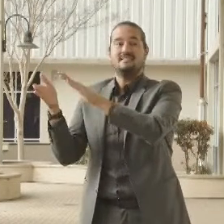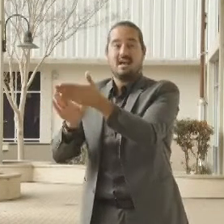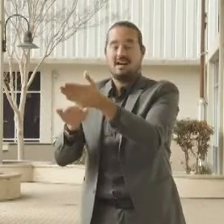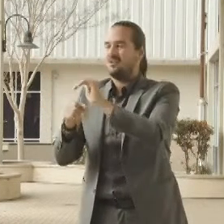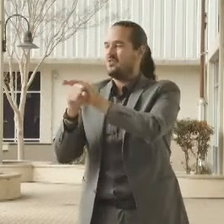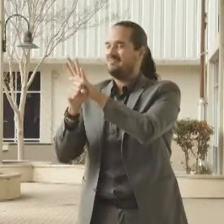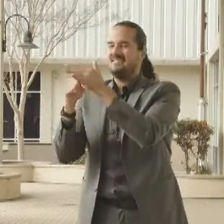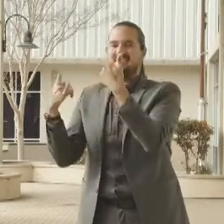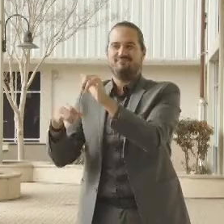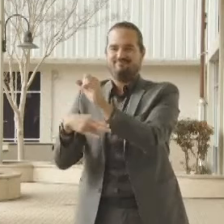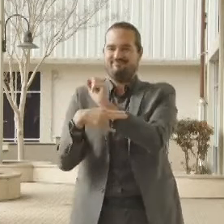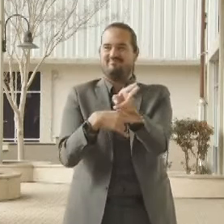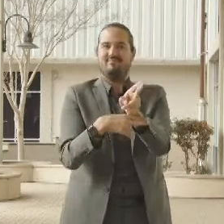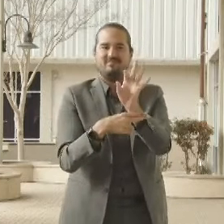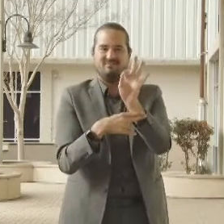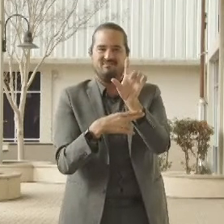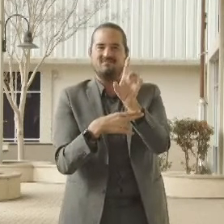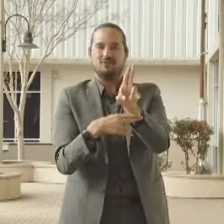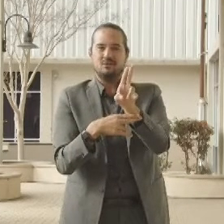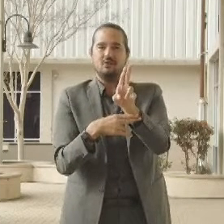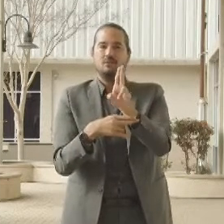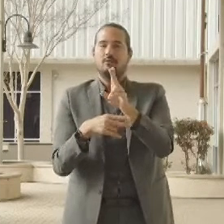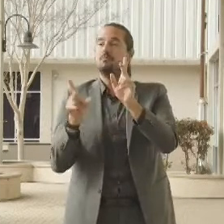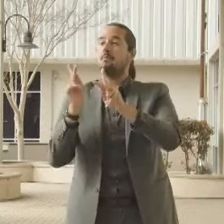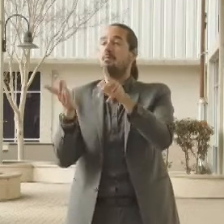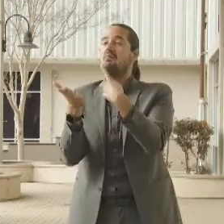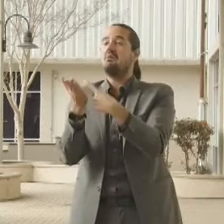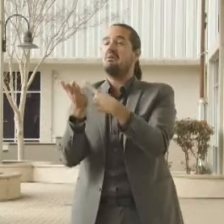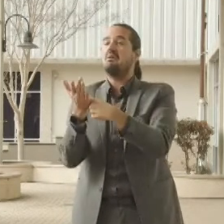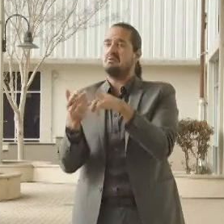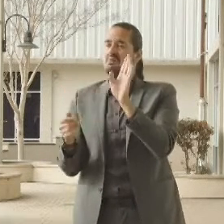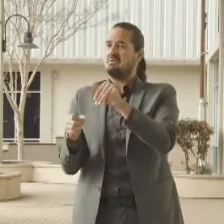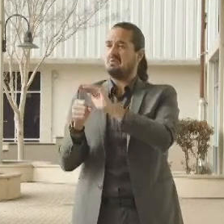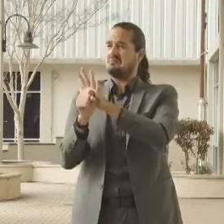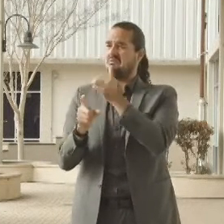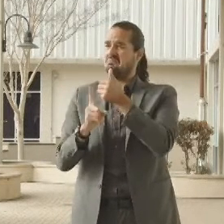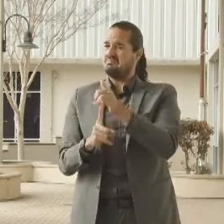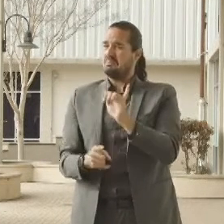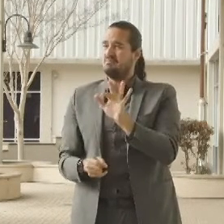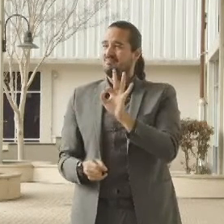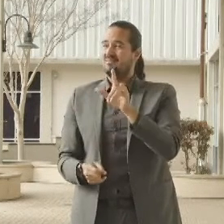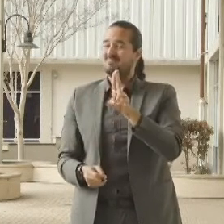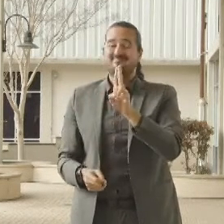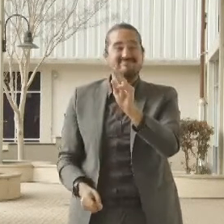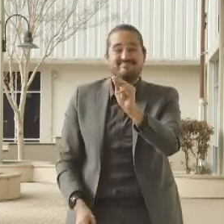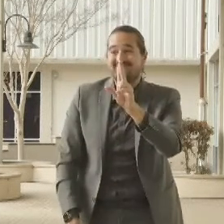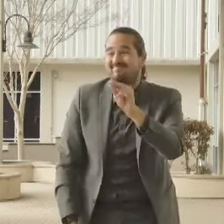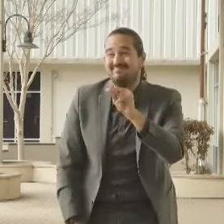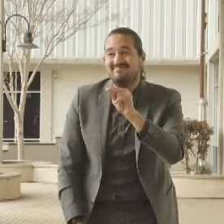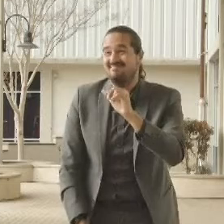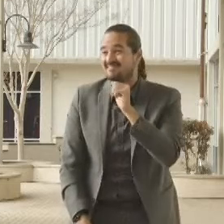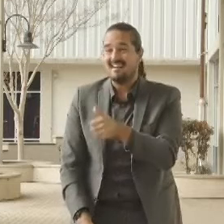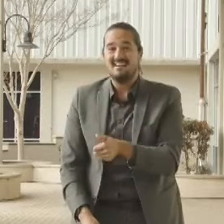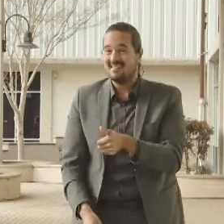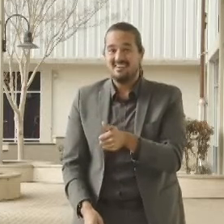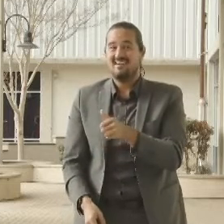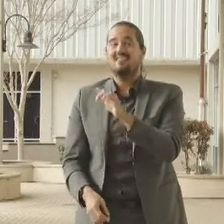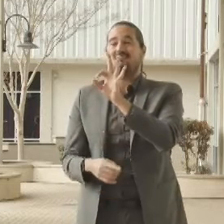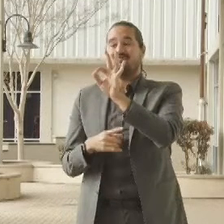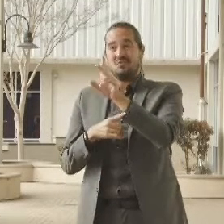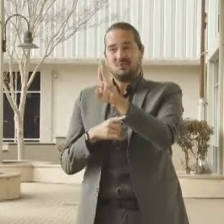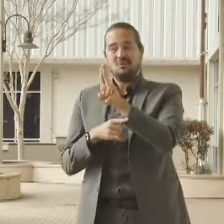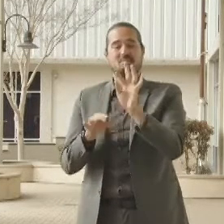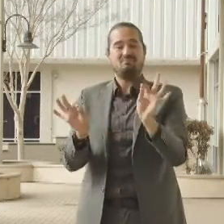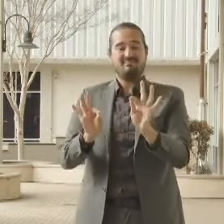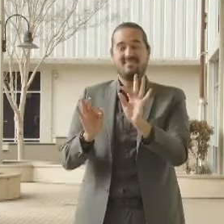just like the flu, which is, of course, why we continue to manage it differently and deal with it differently. But I want